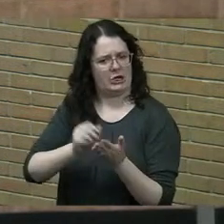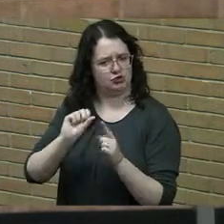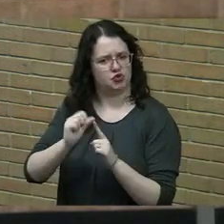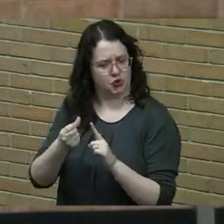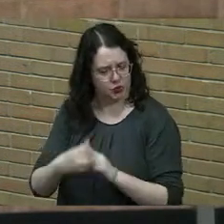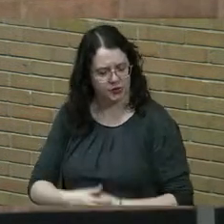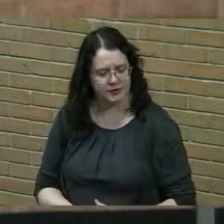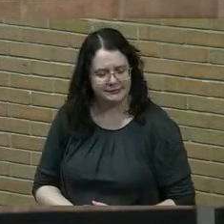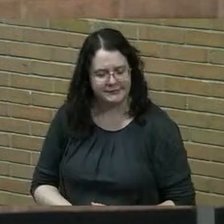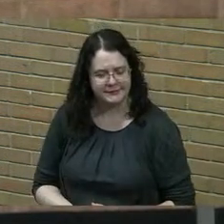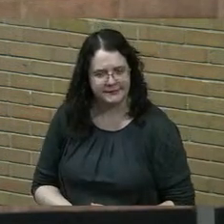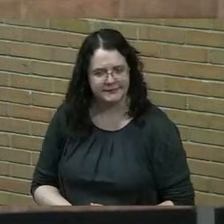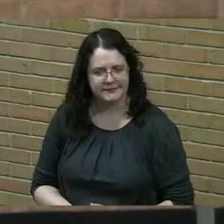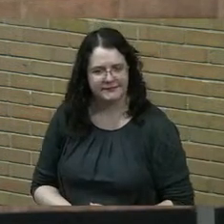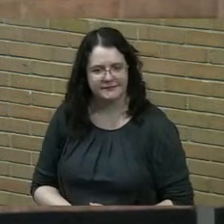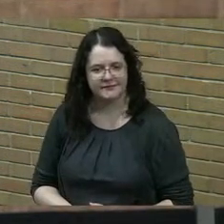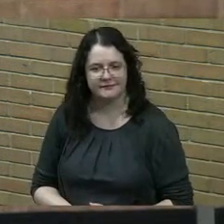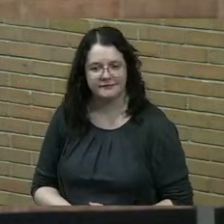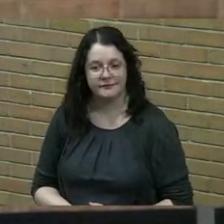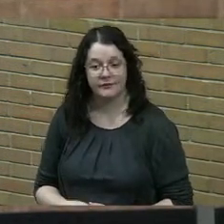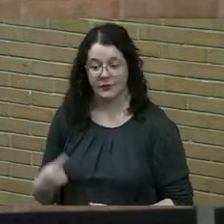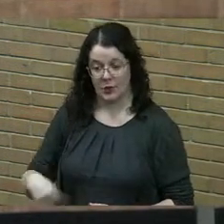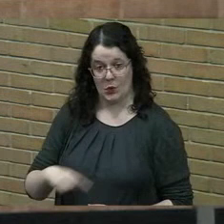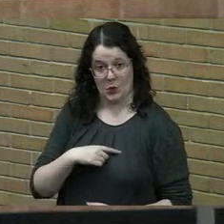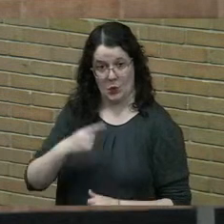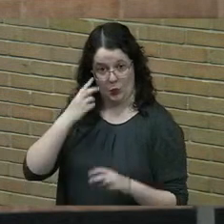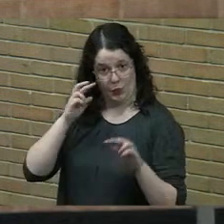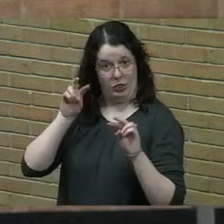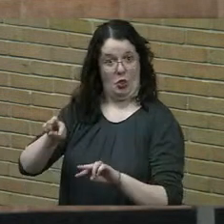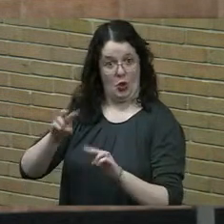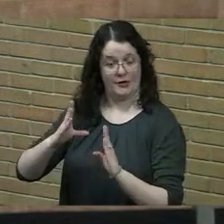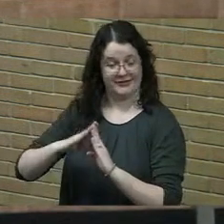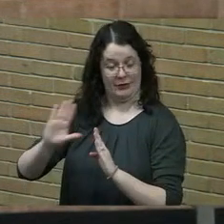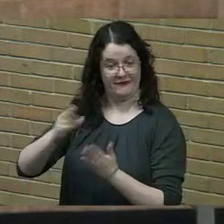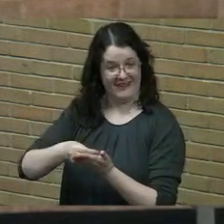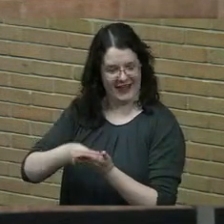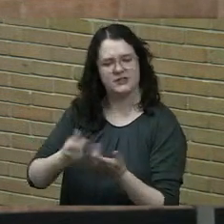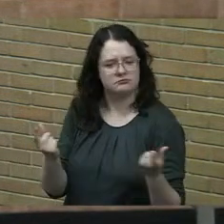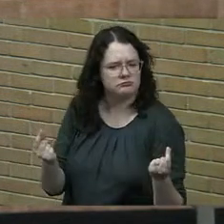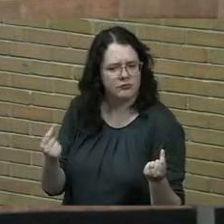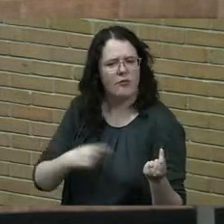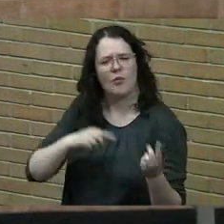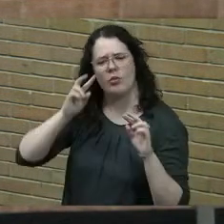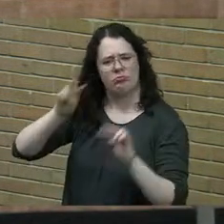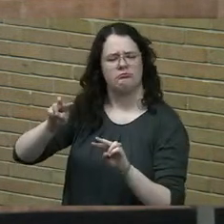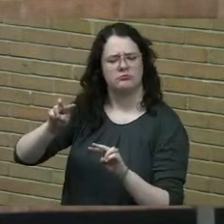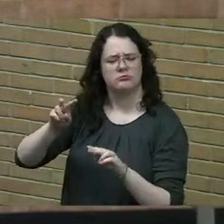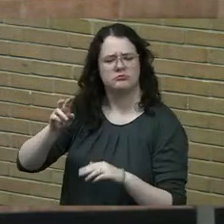Really primarily, when we look at that, we look at how is the town managing and